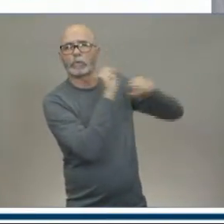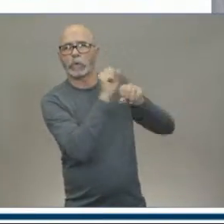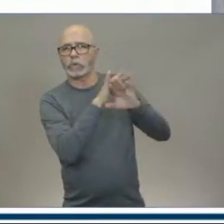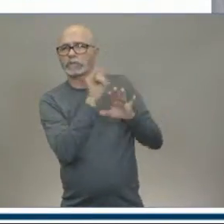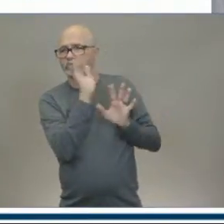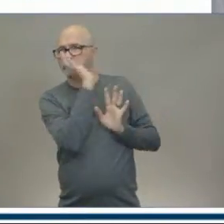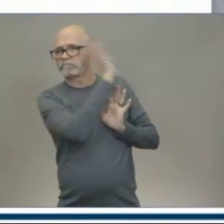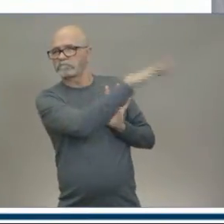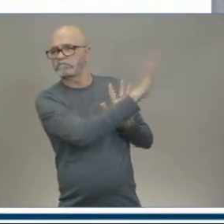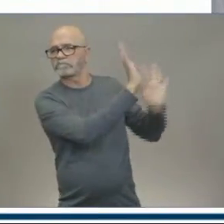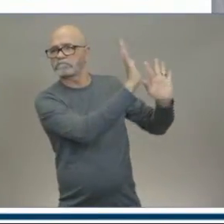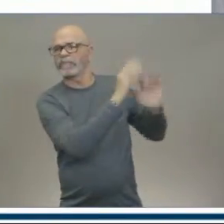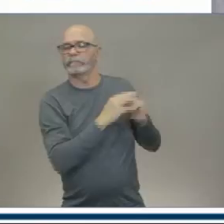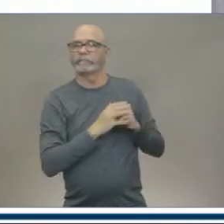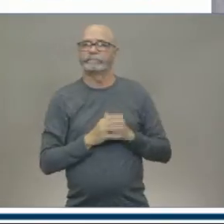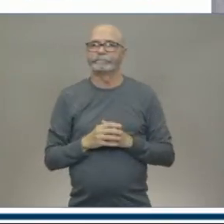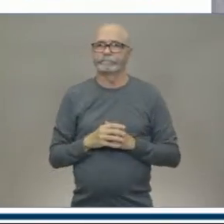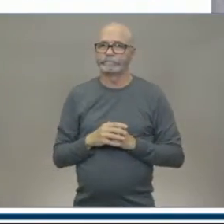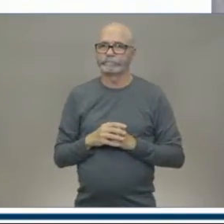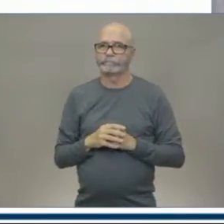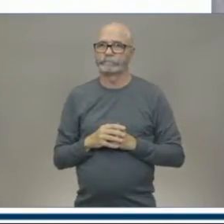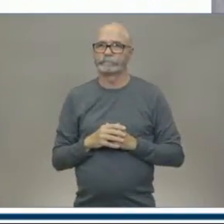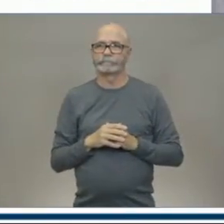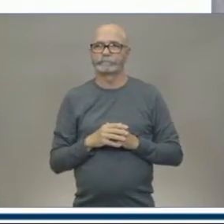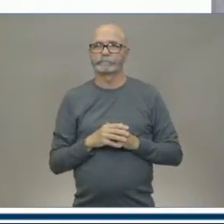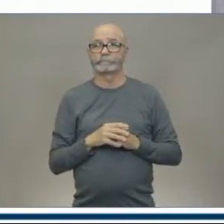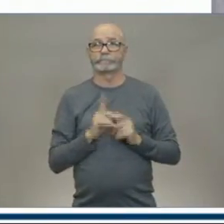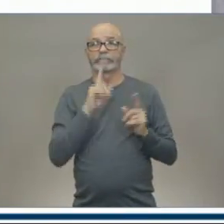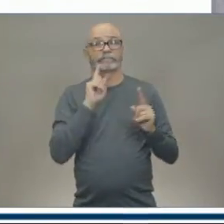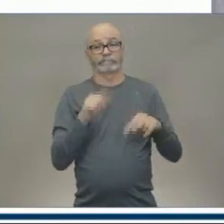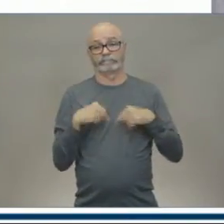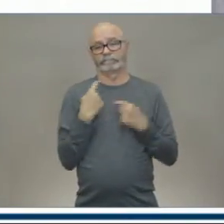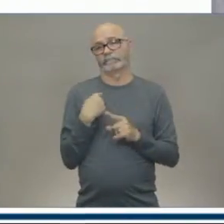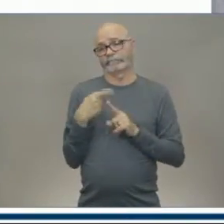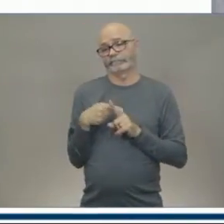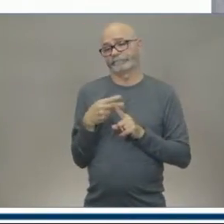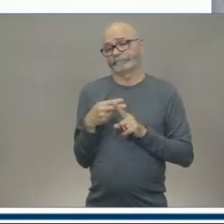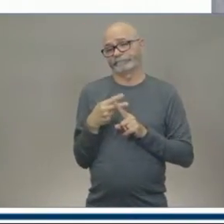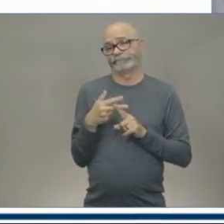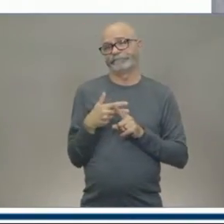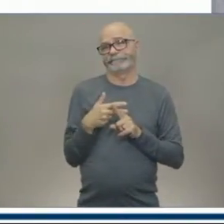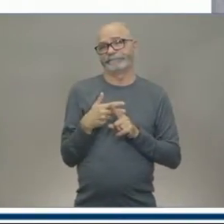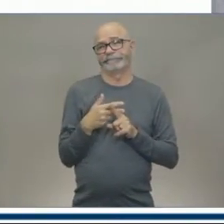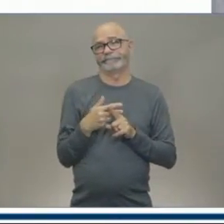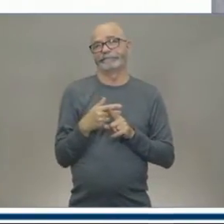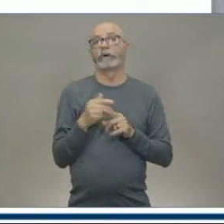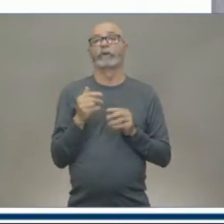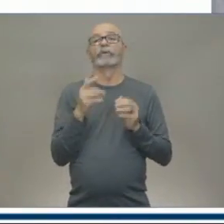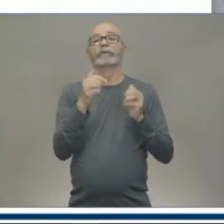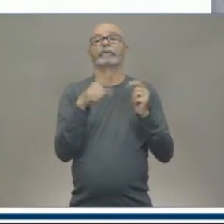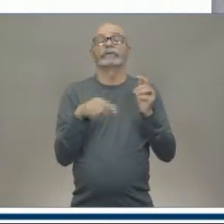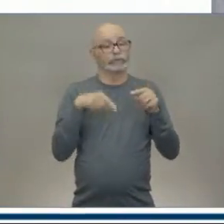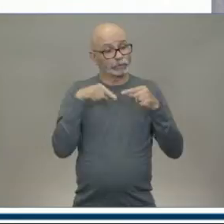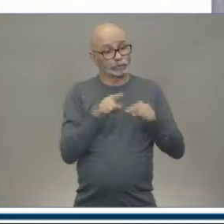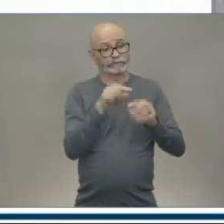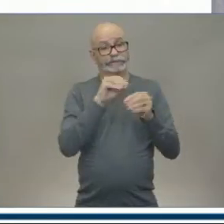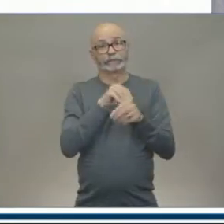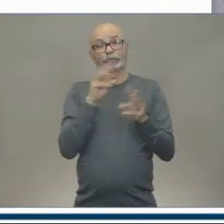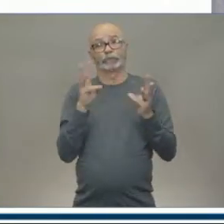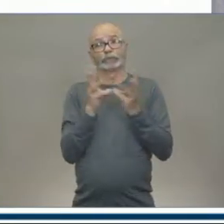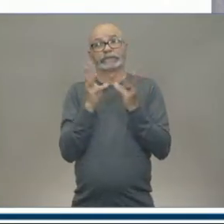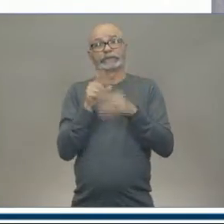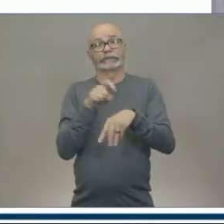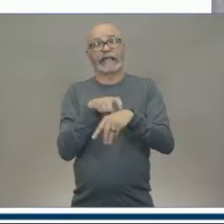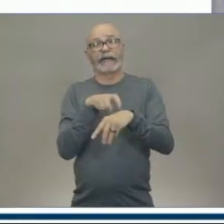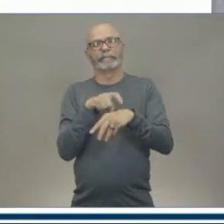for the remaining number of months, really through the winter. Even if we take out the inspection at the border,